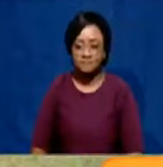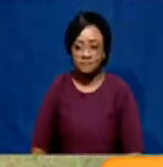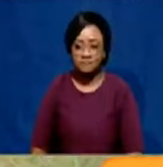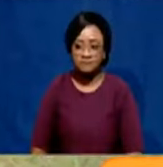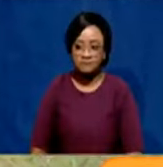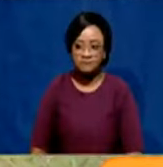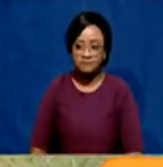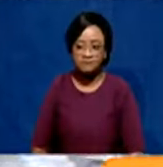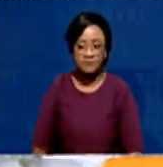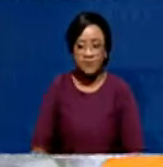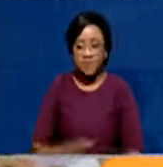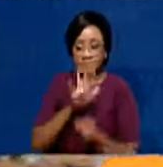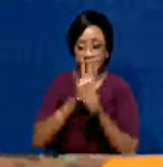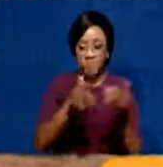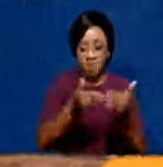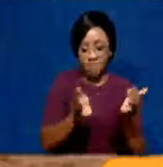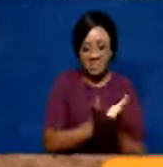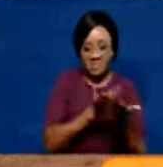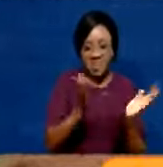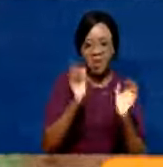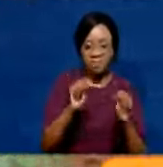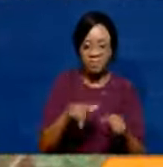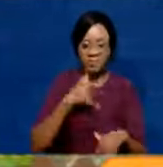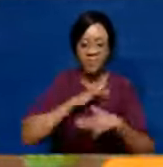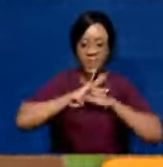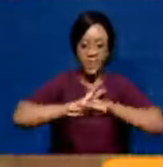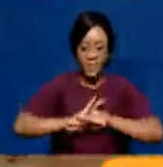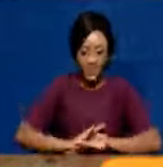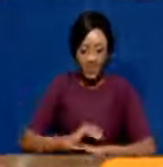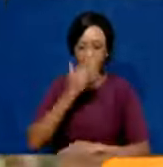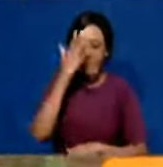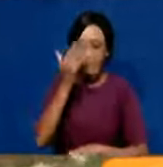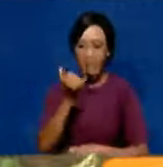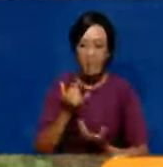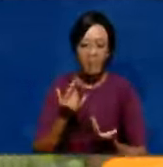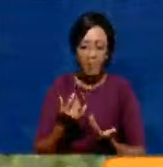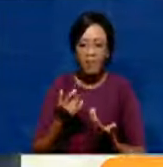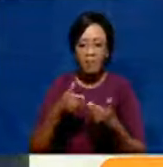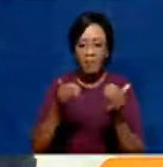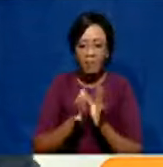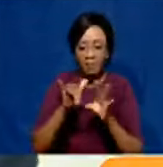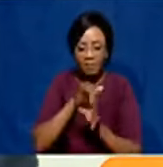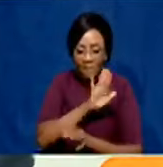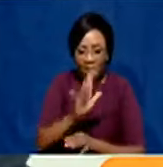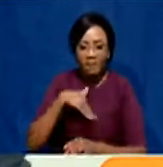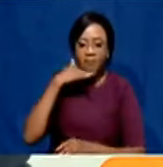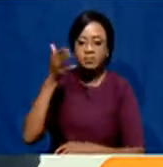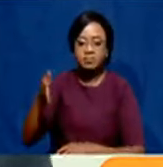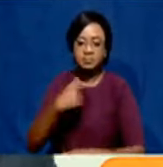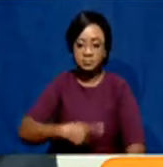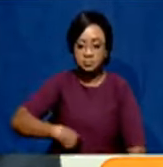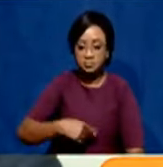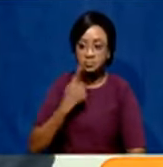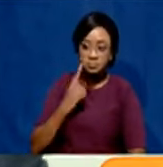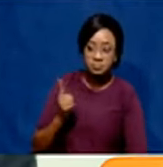Closure could be closer for some of the families of the 449 victims of the Shakahola massacre. Chief Government Pathologist Dr.